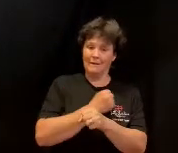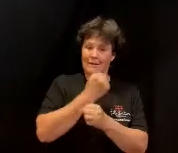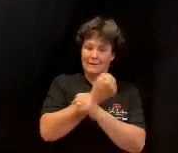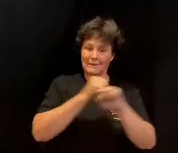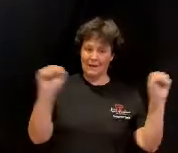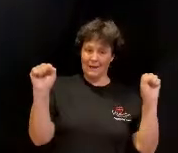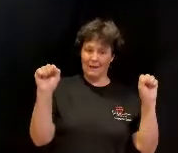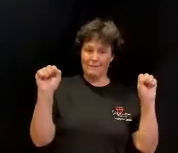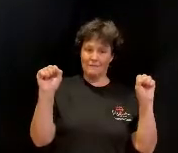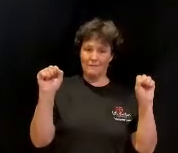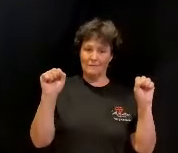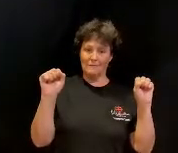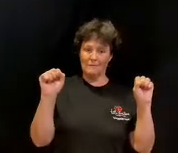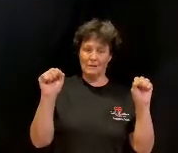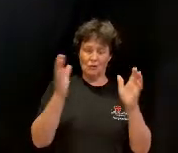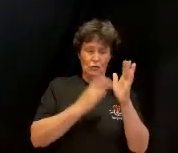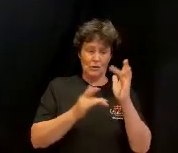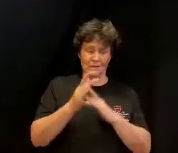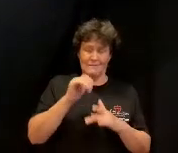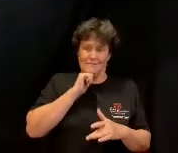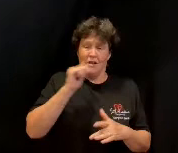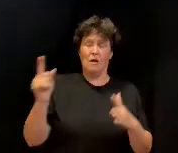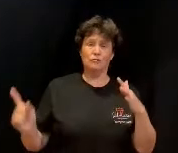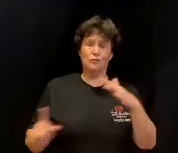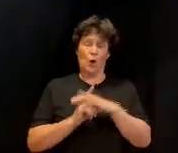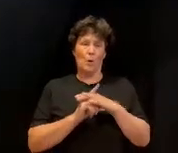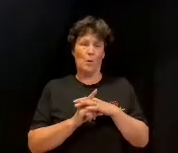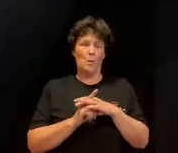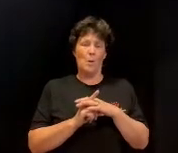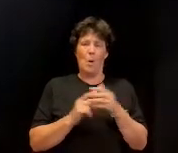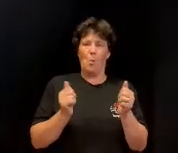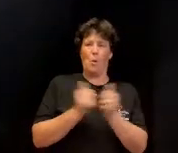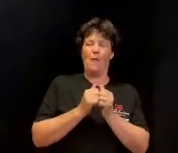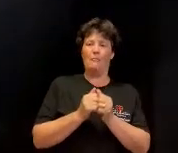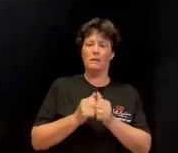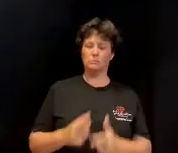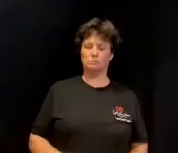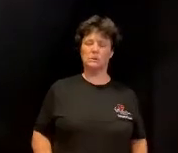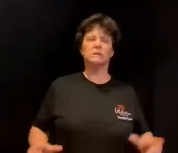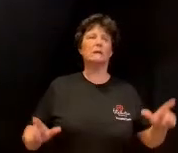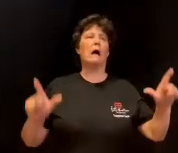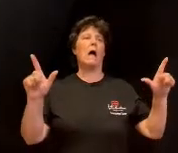Jesus didn't show up with some type of sign